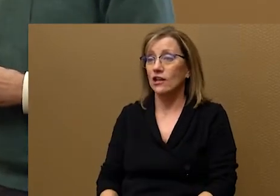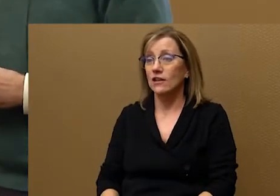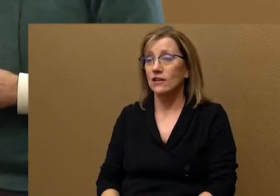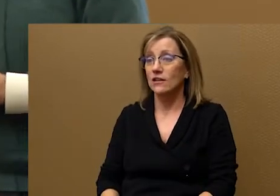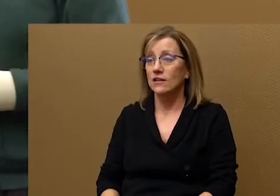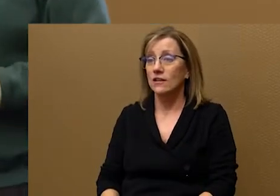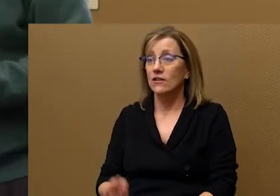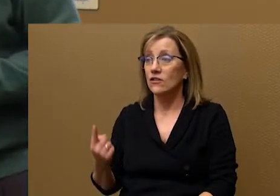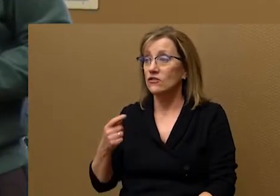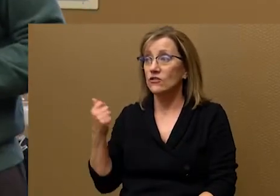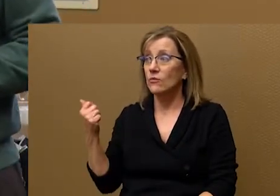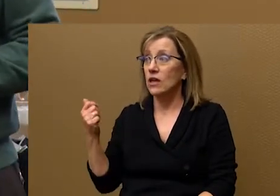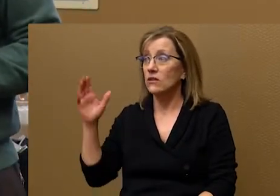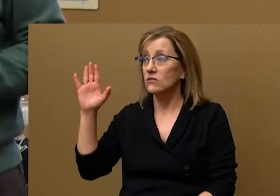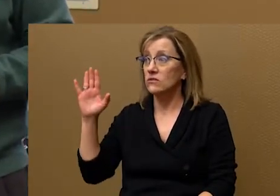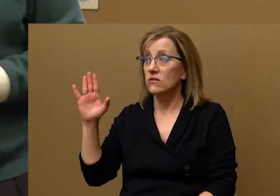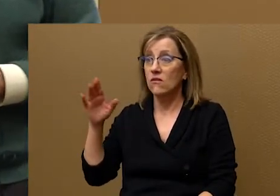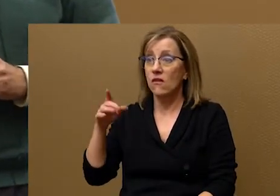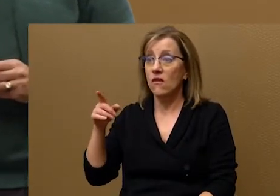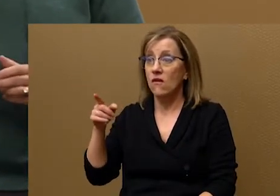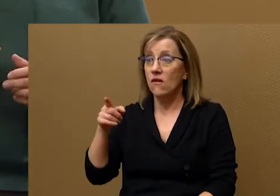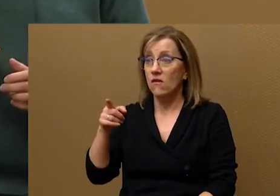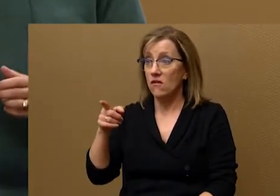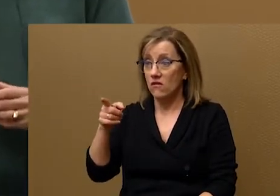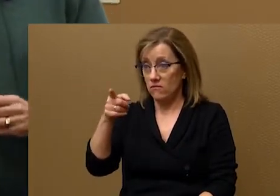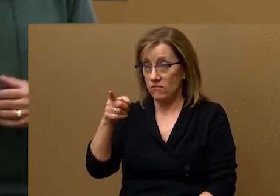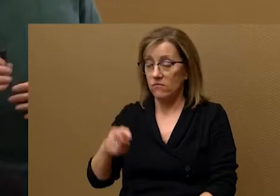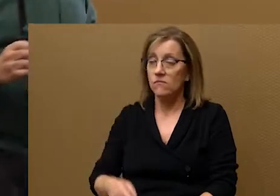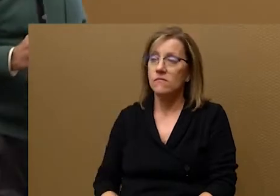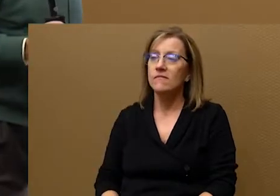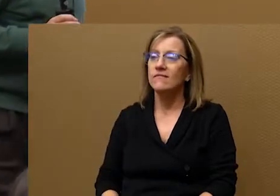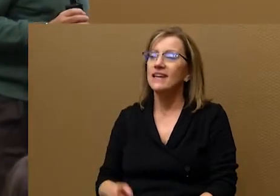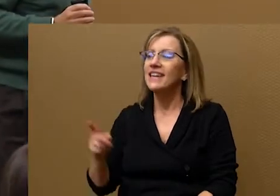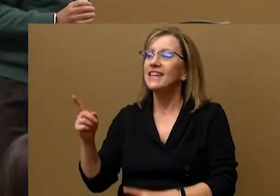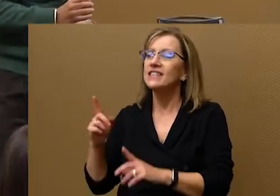poor. Anybody else?